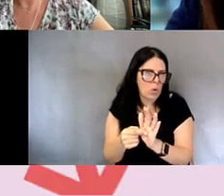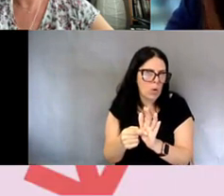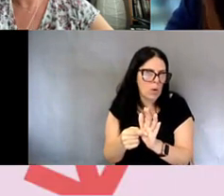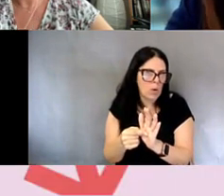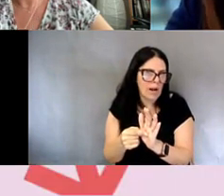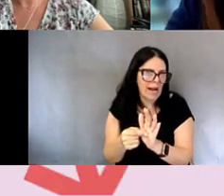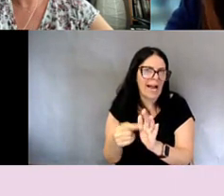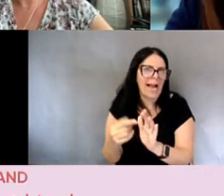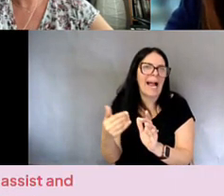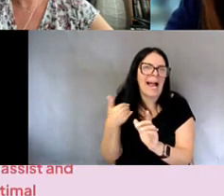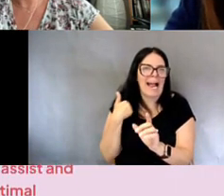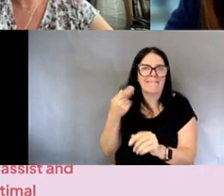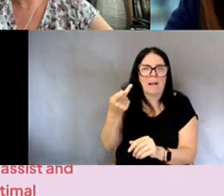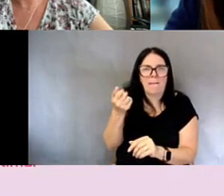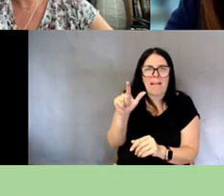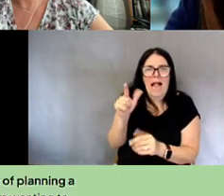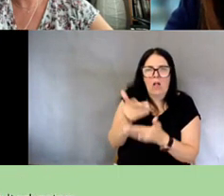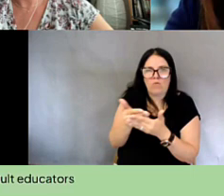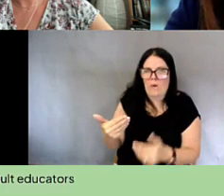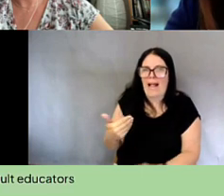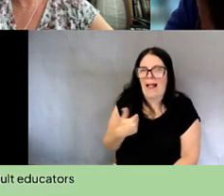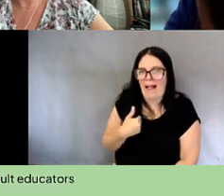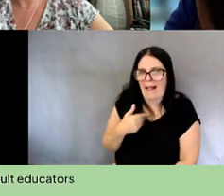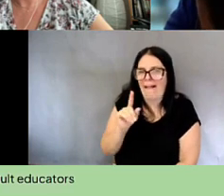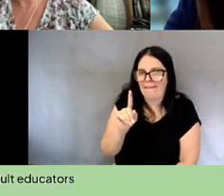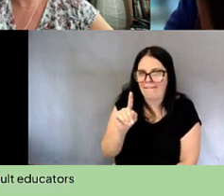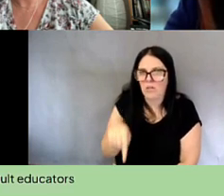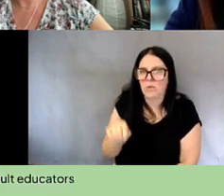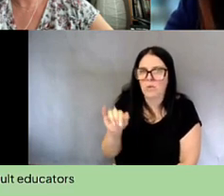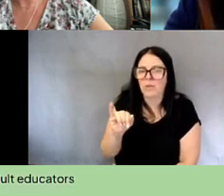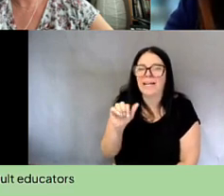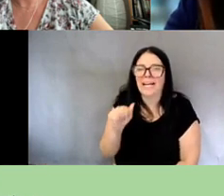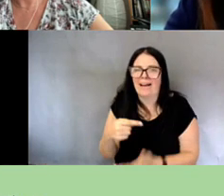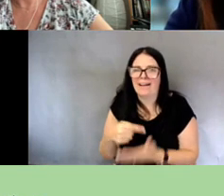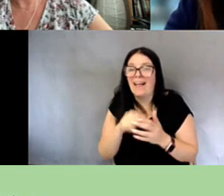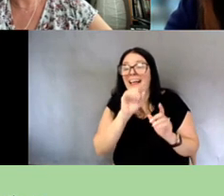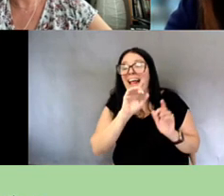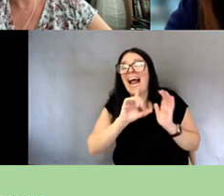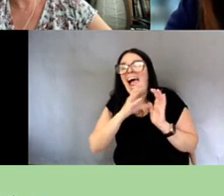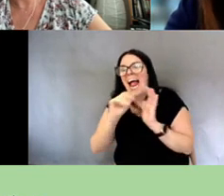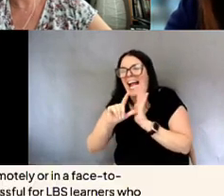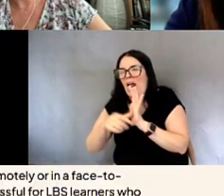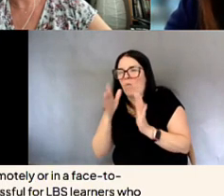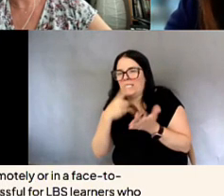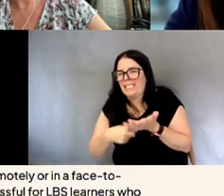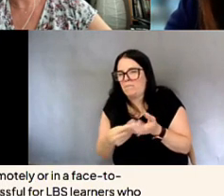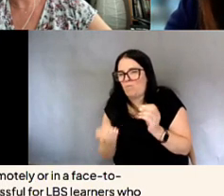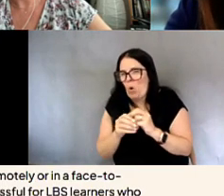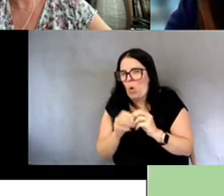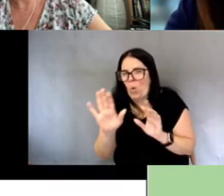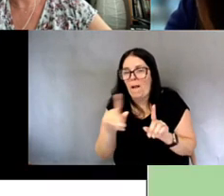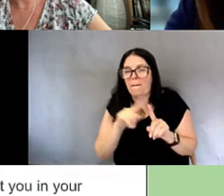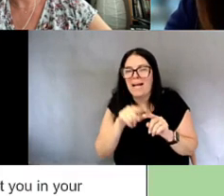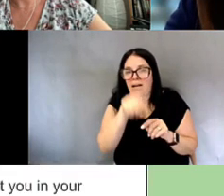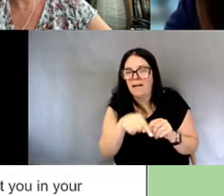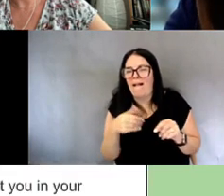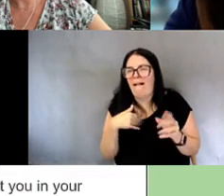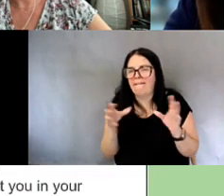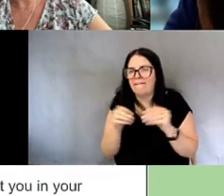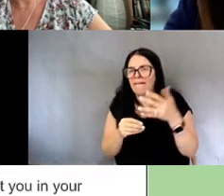all the PAL resources. We could talk about this a little later after the next, but there's five